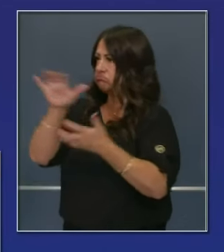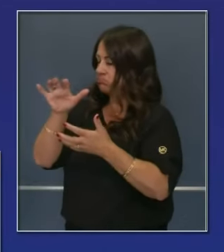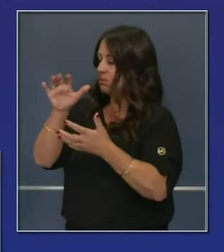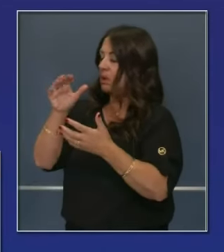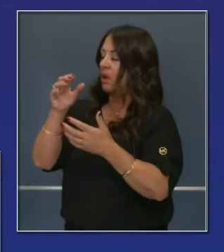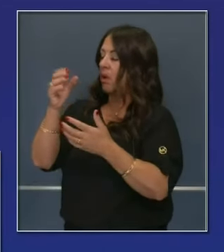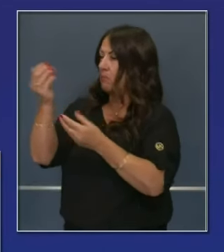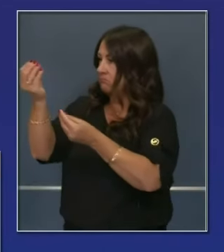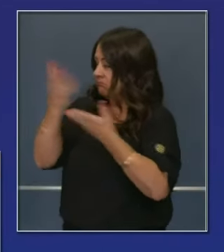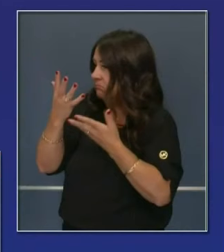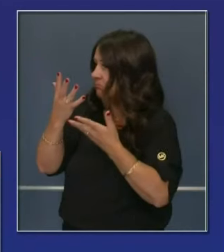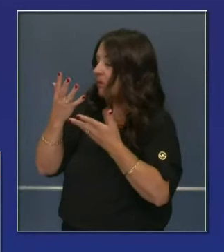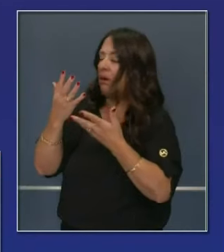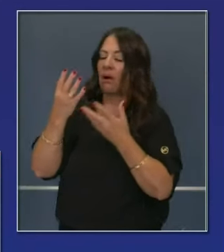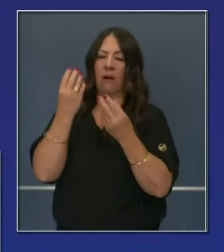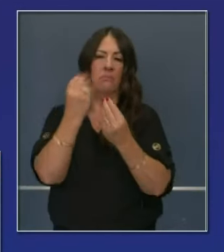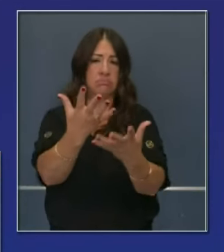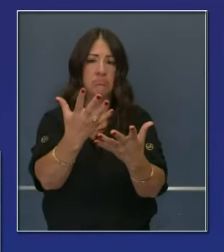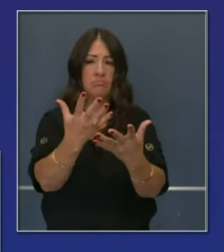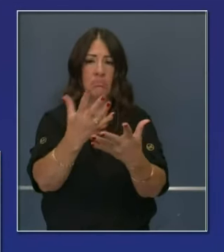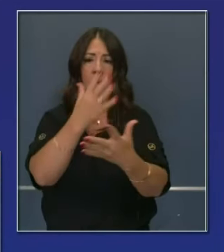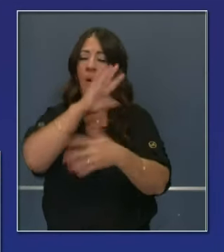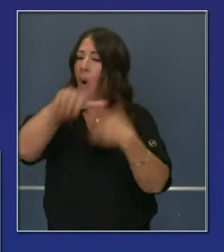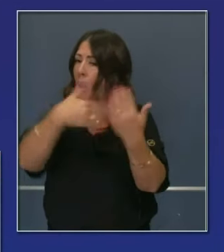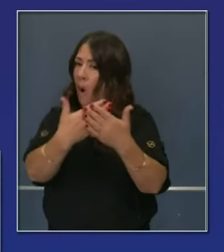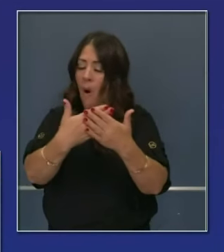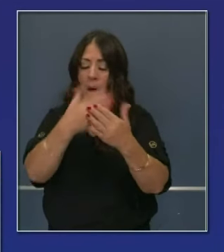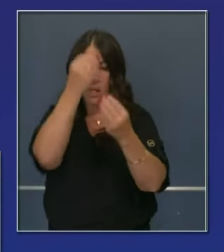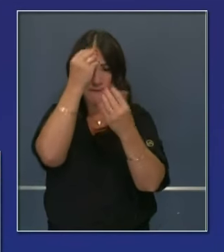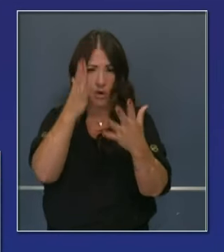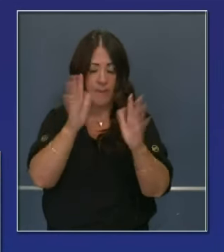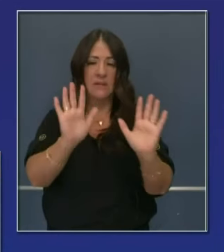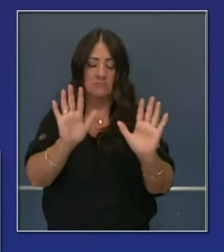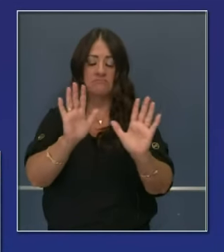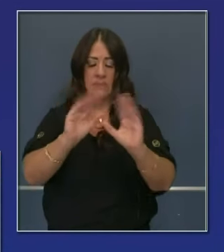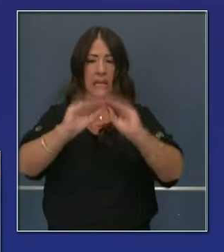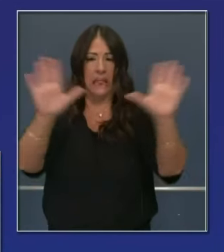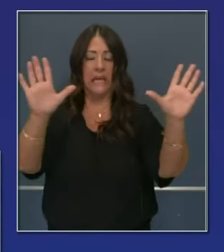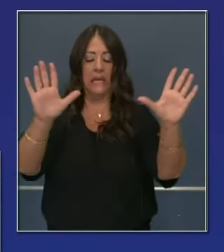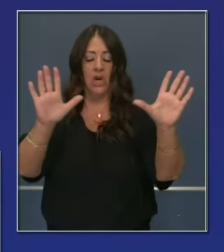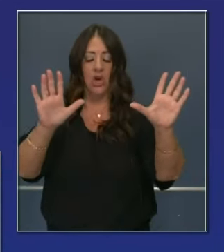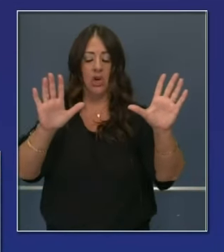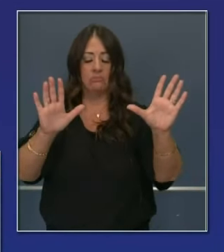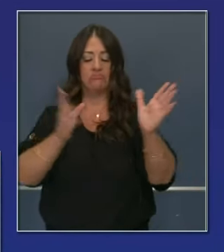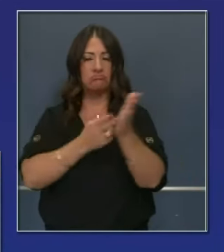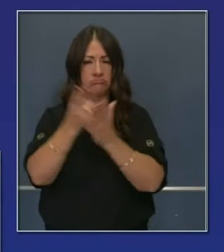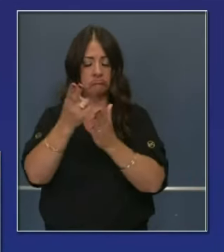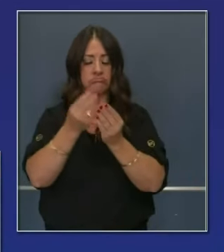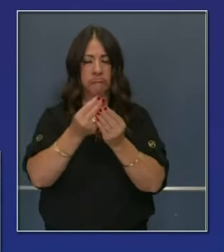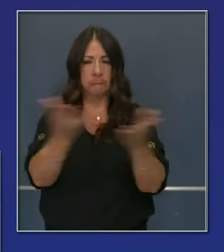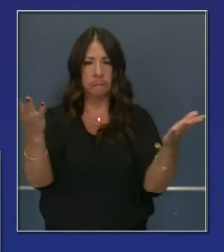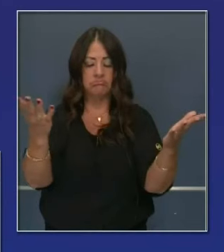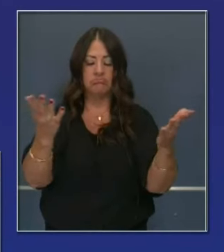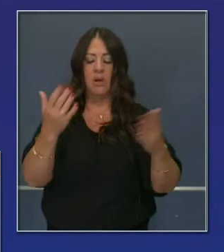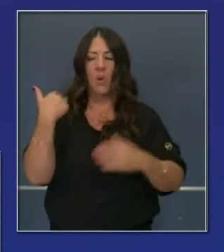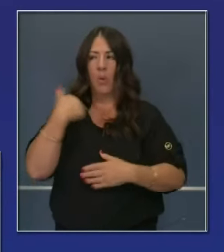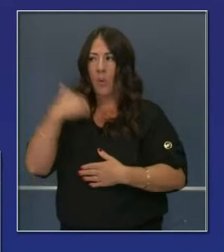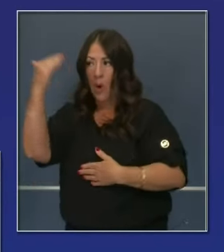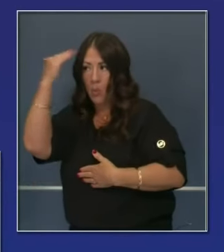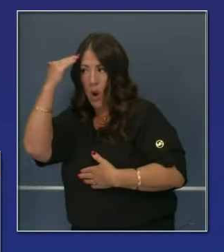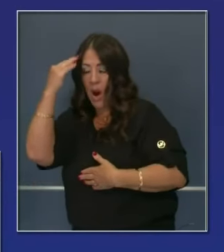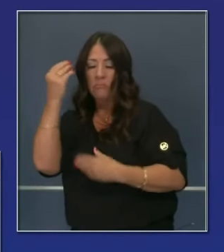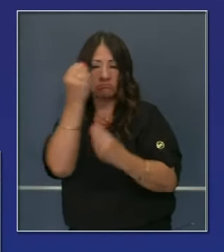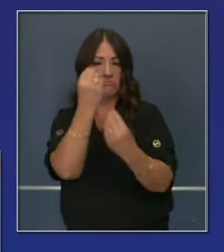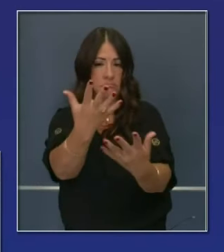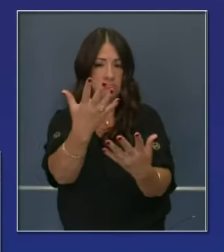that we have internally as it is our want to make you aware of what I and others are aware of so